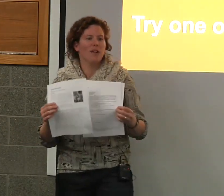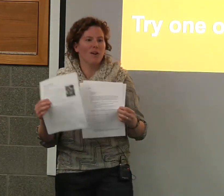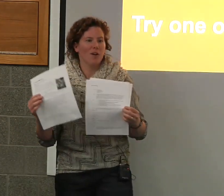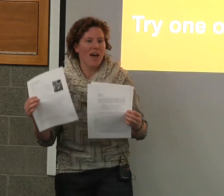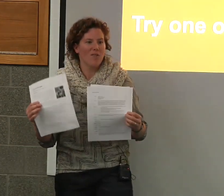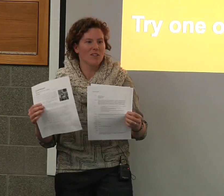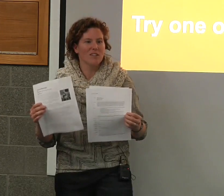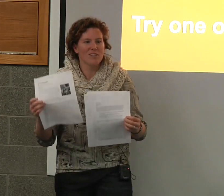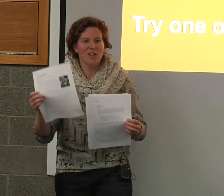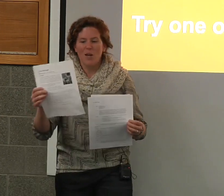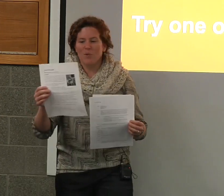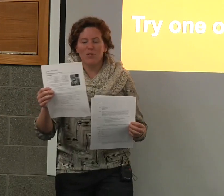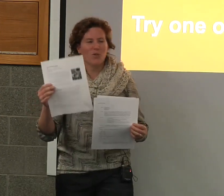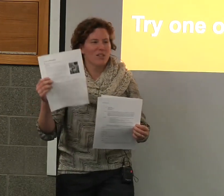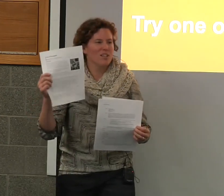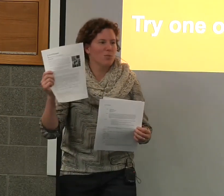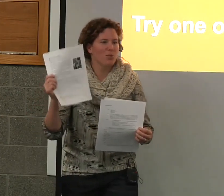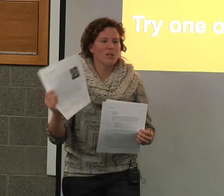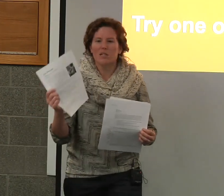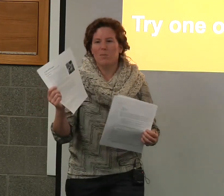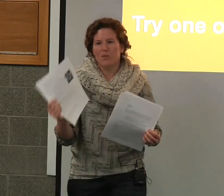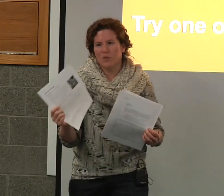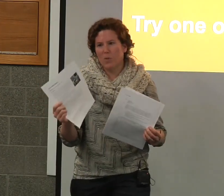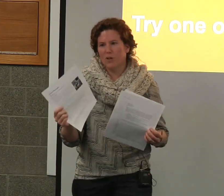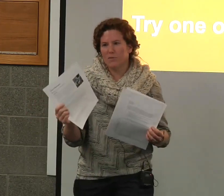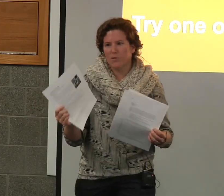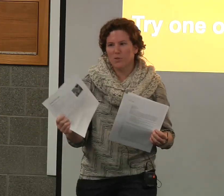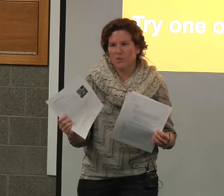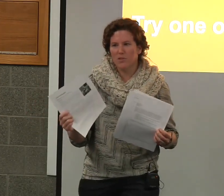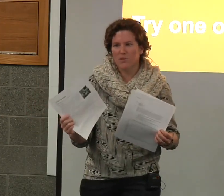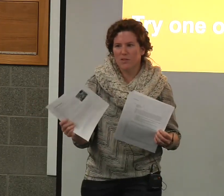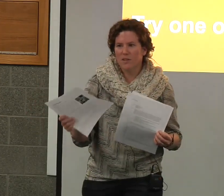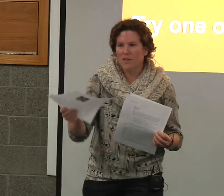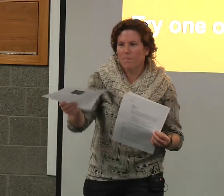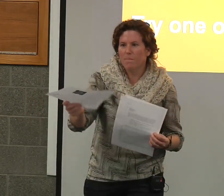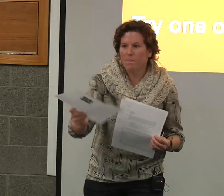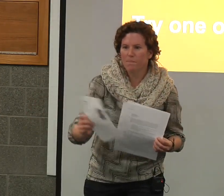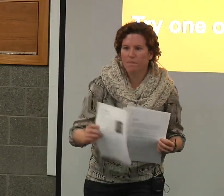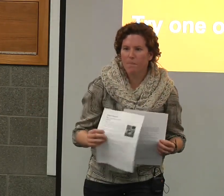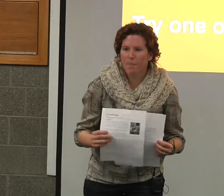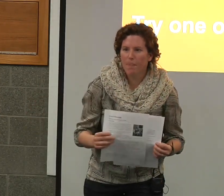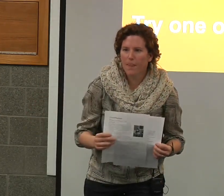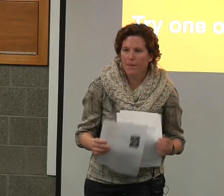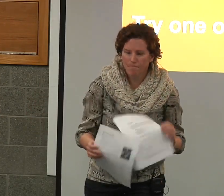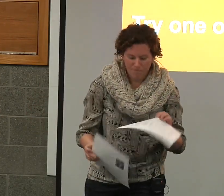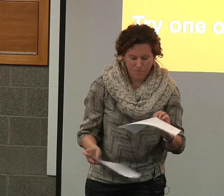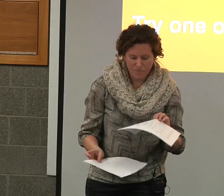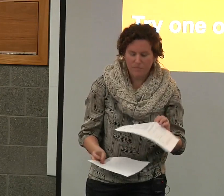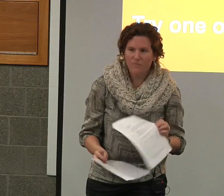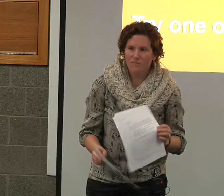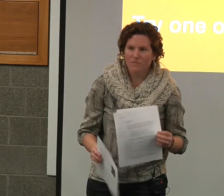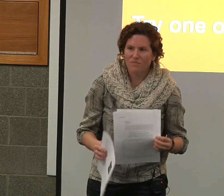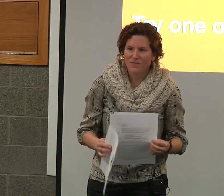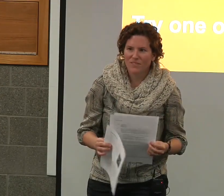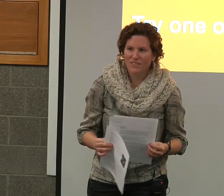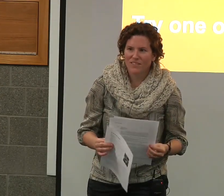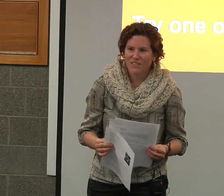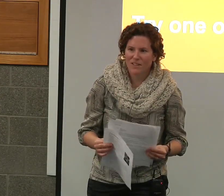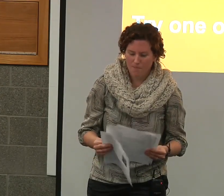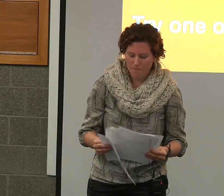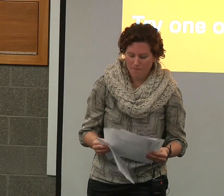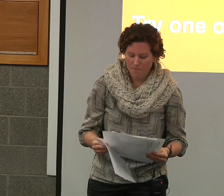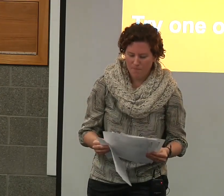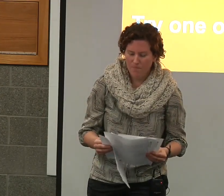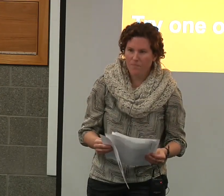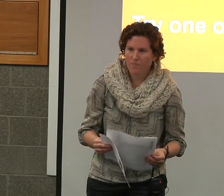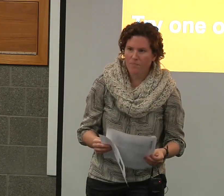maybe you're halfway there to having this, but you don't tend to print it up in this way for students. Yep. So I spent a lot of time recently